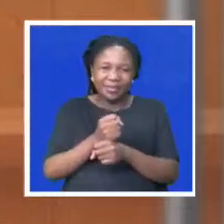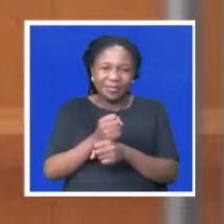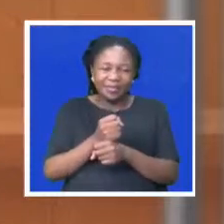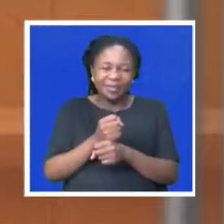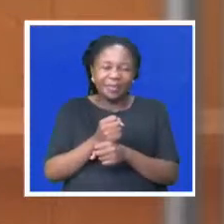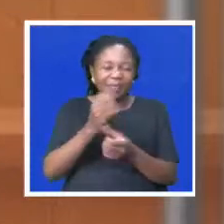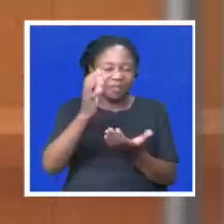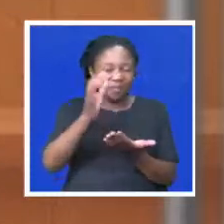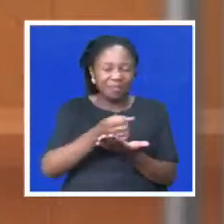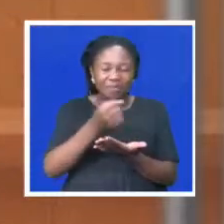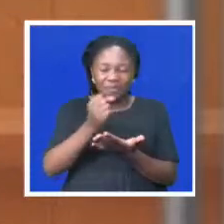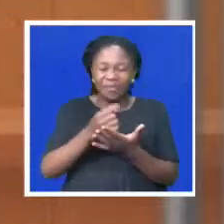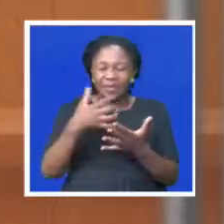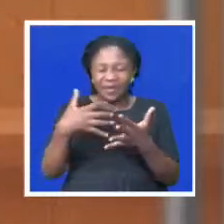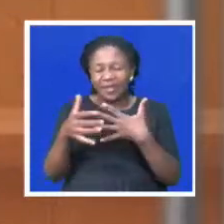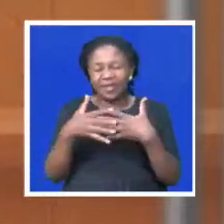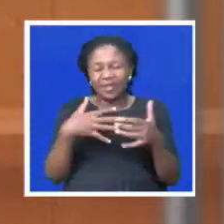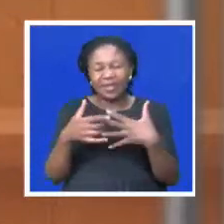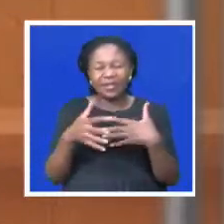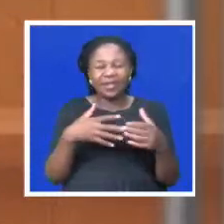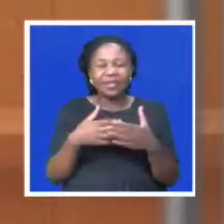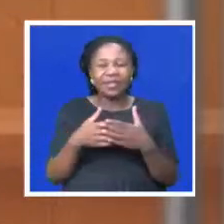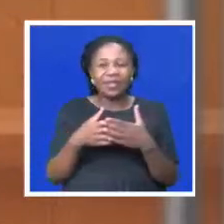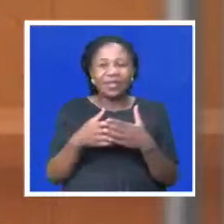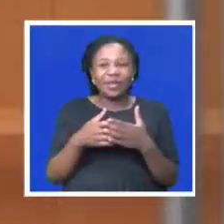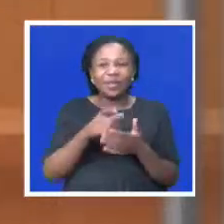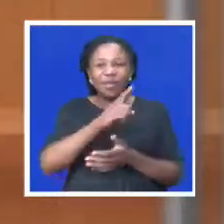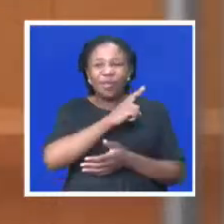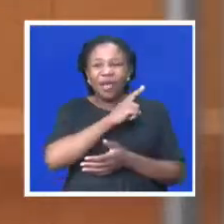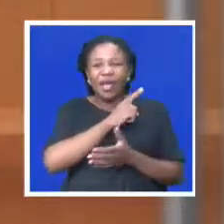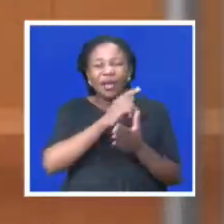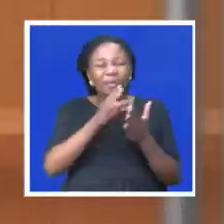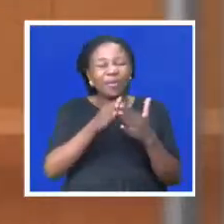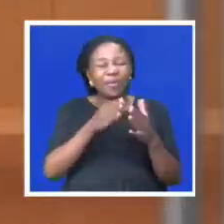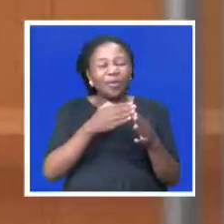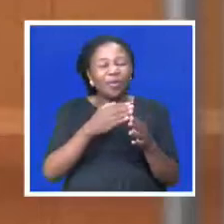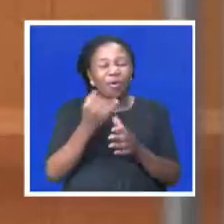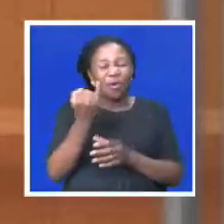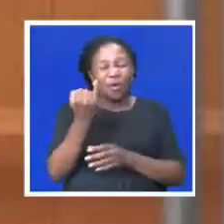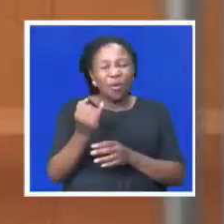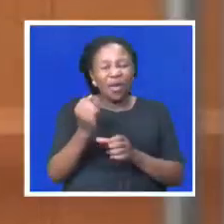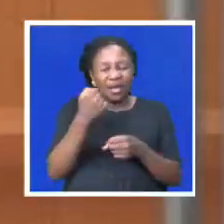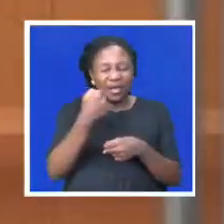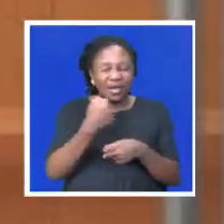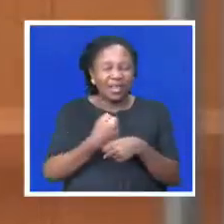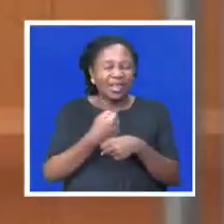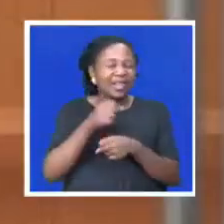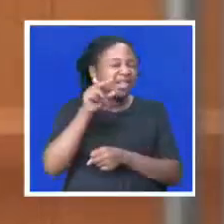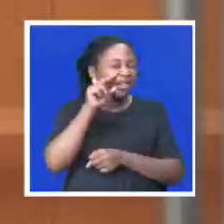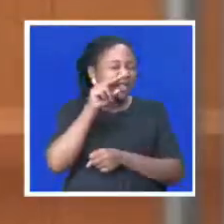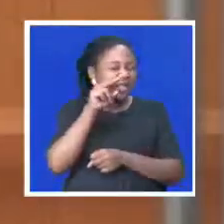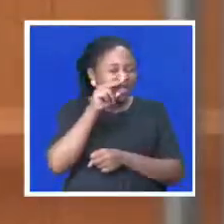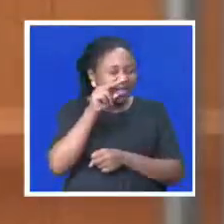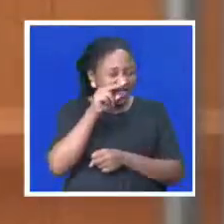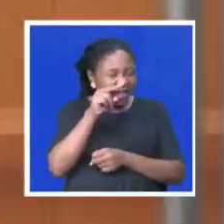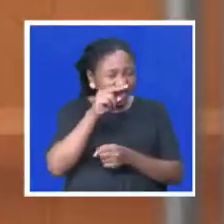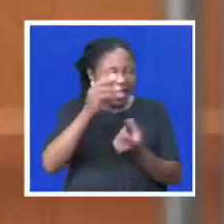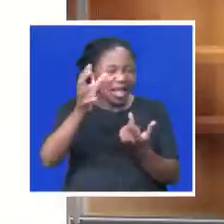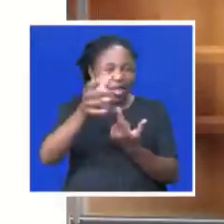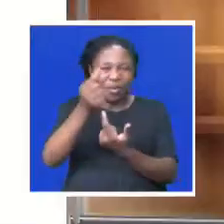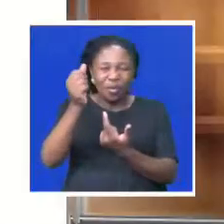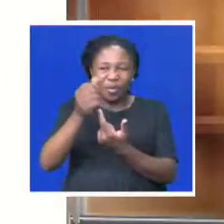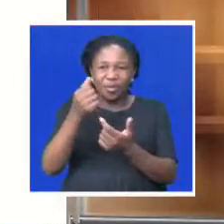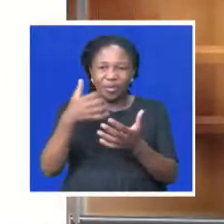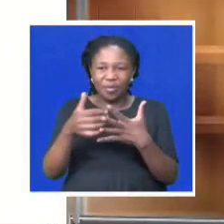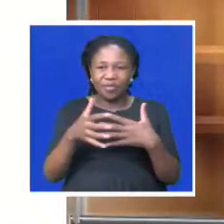so that one day you will gain, you will reap what you have sown, instead of being lazy like the grasshopper.